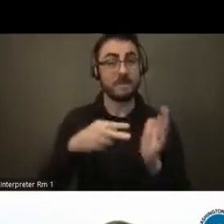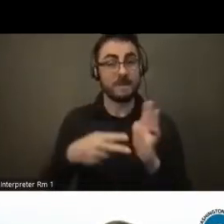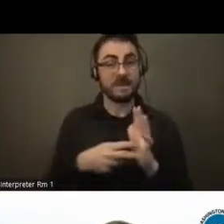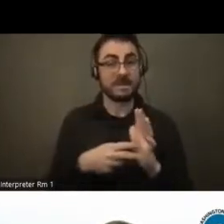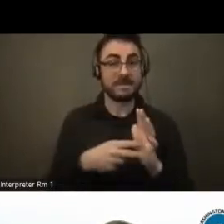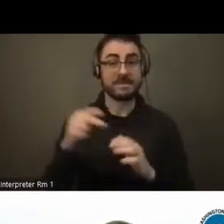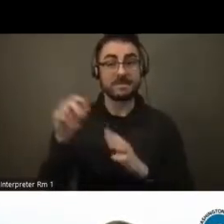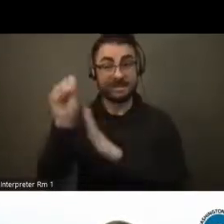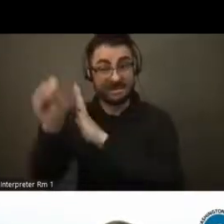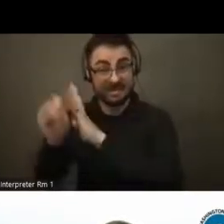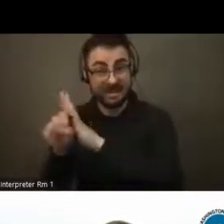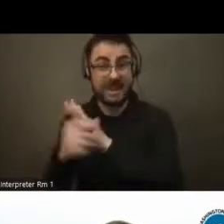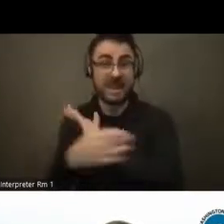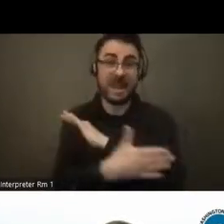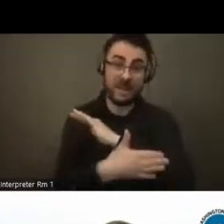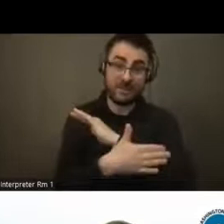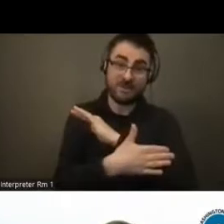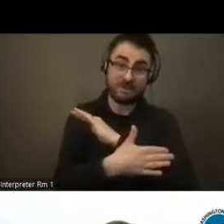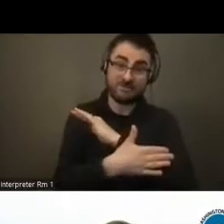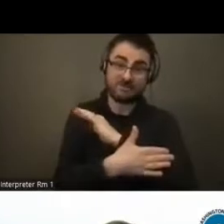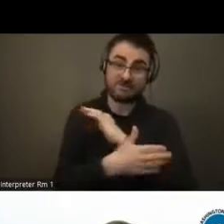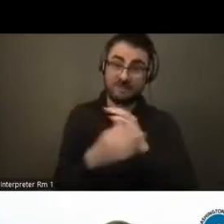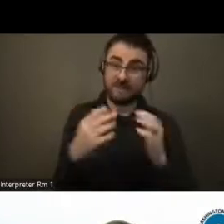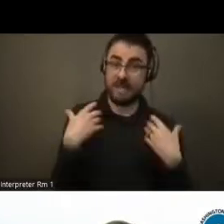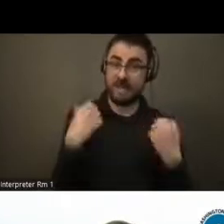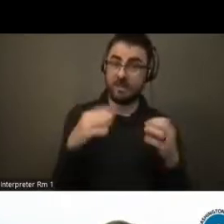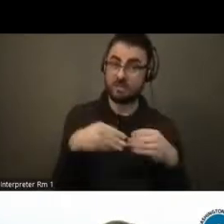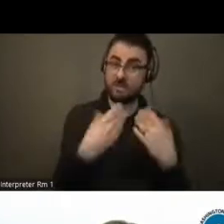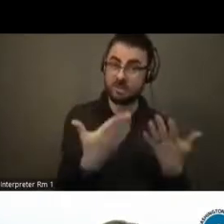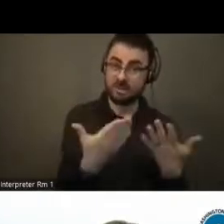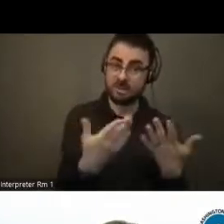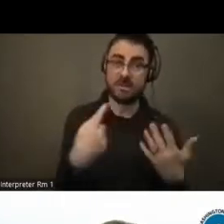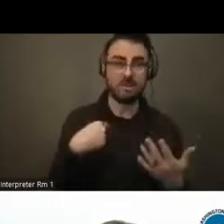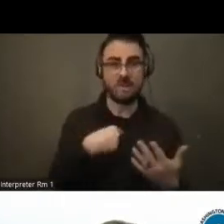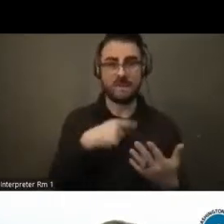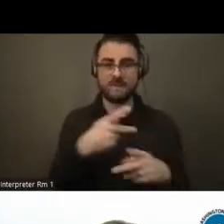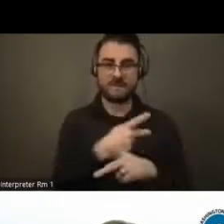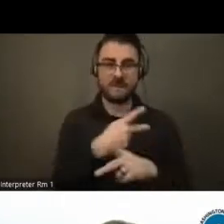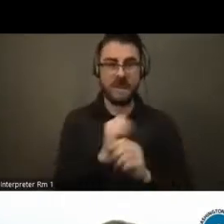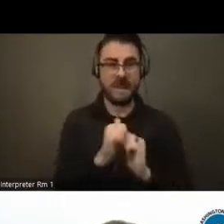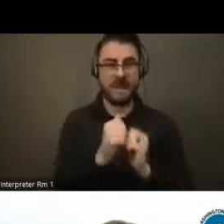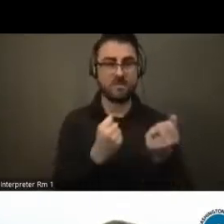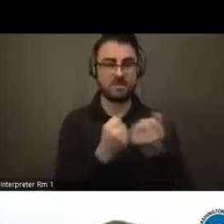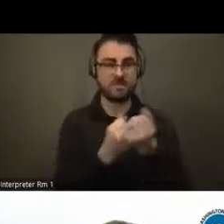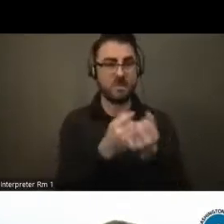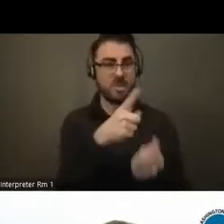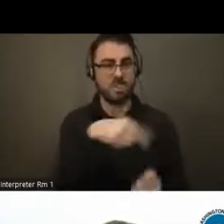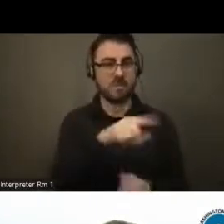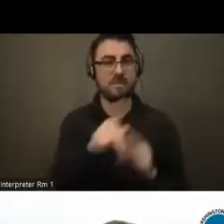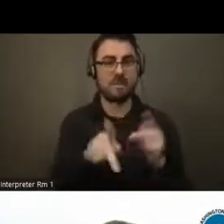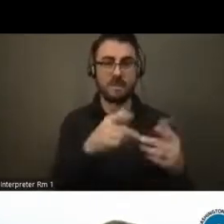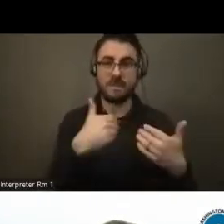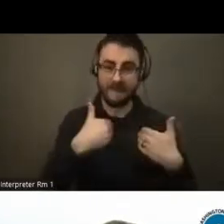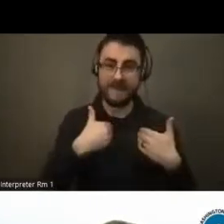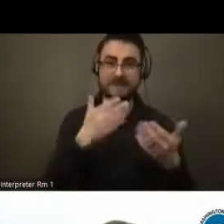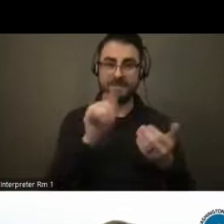health provider, we need to figure out how to support those individuals with services right in their homes.